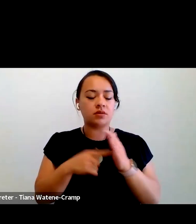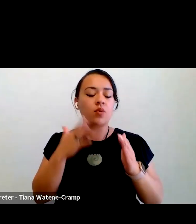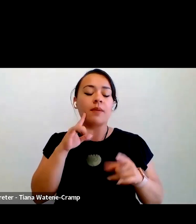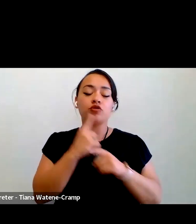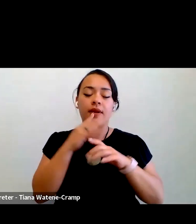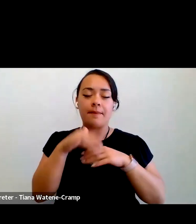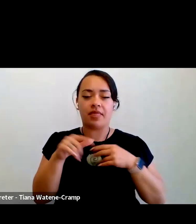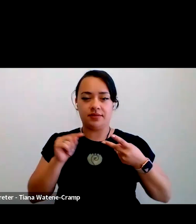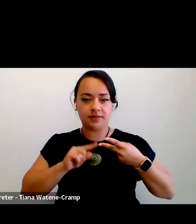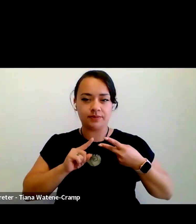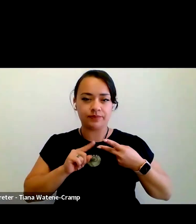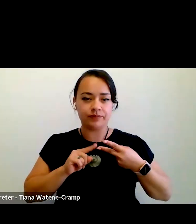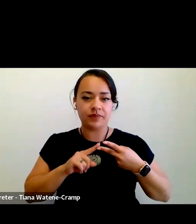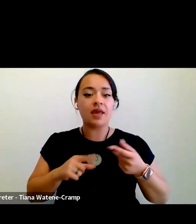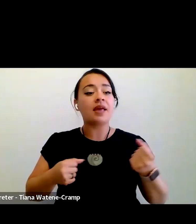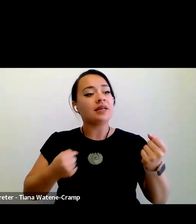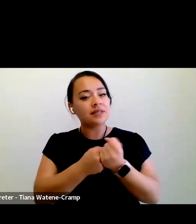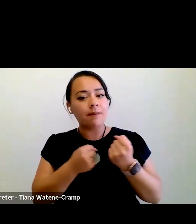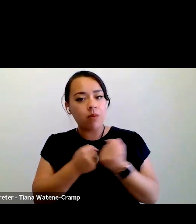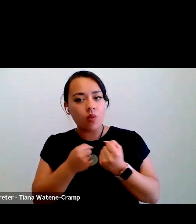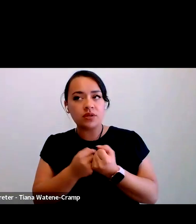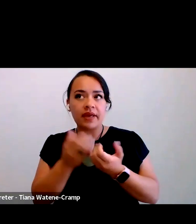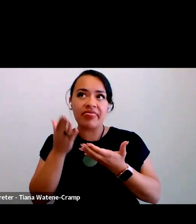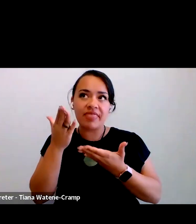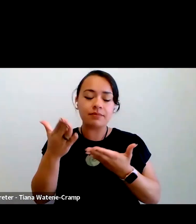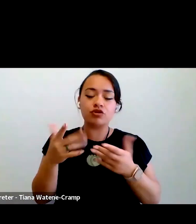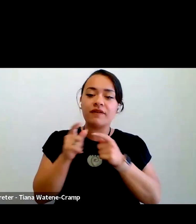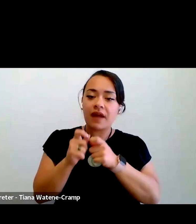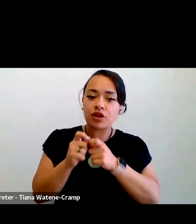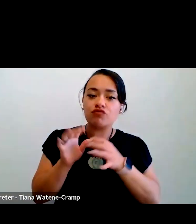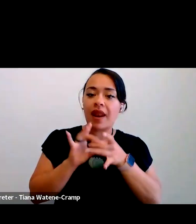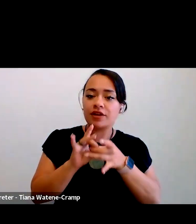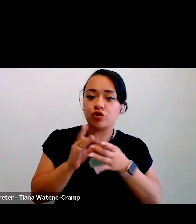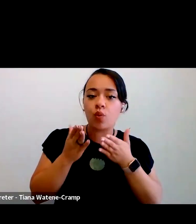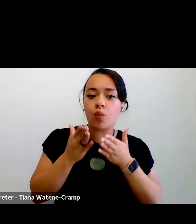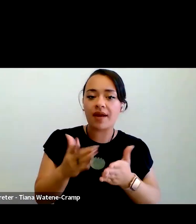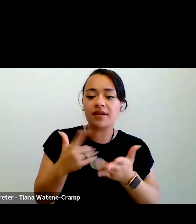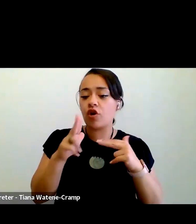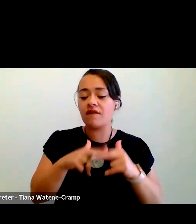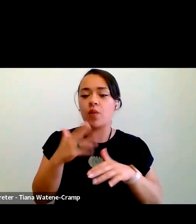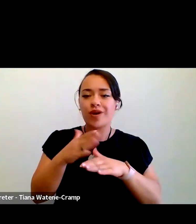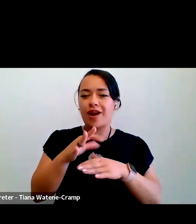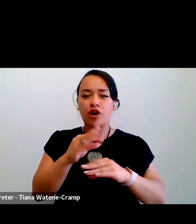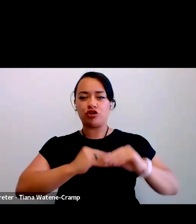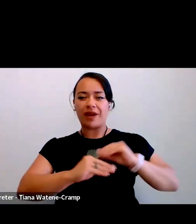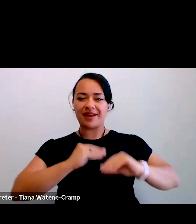area, is supporting them to value relational ways of working, not just transactional. So